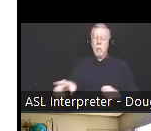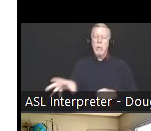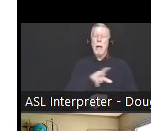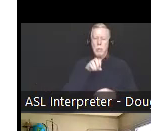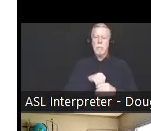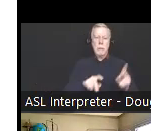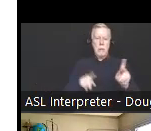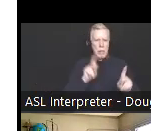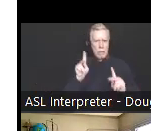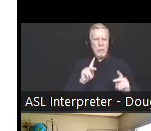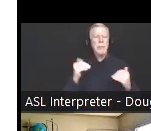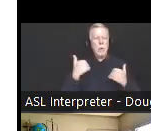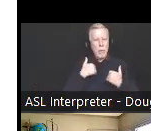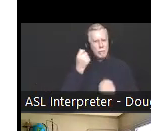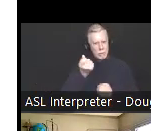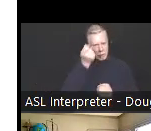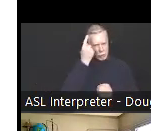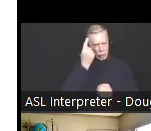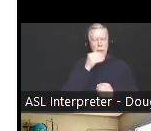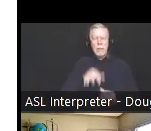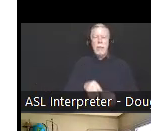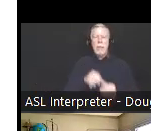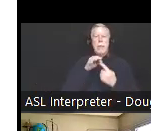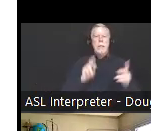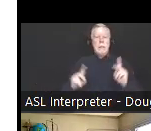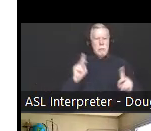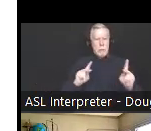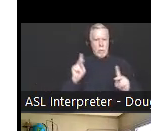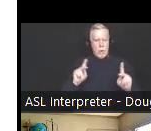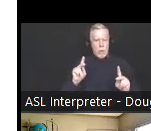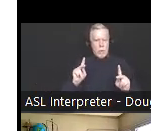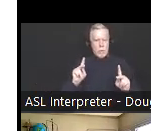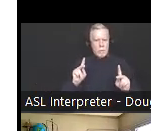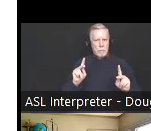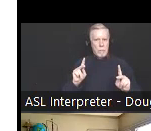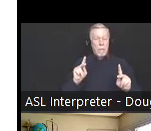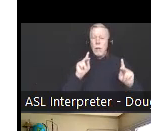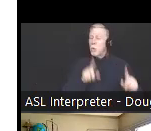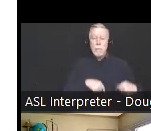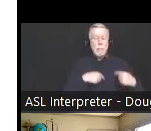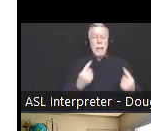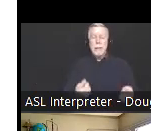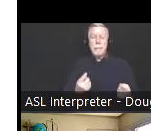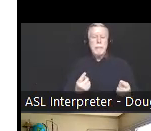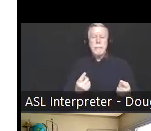an understanding, and especially people who have been